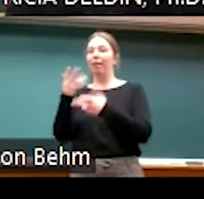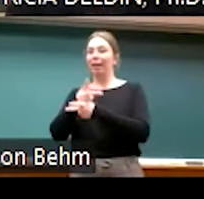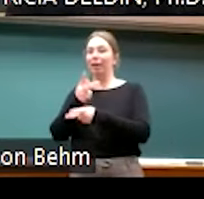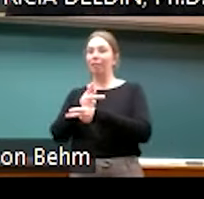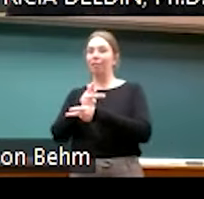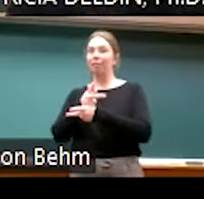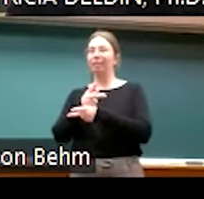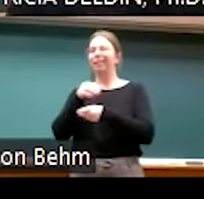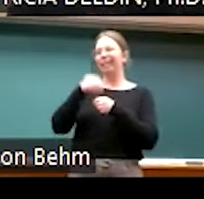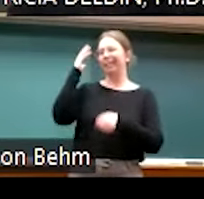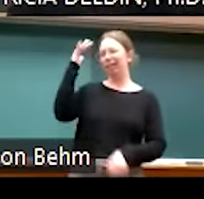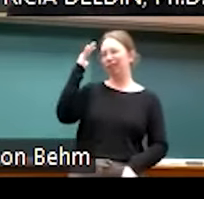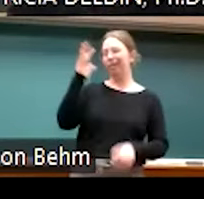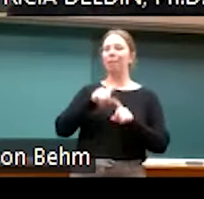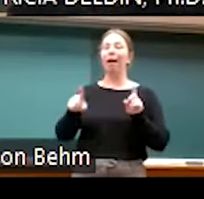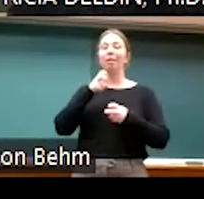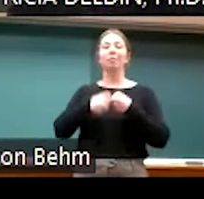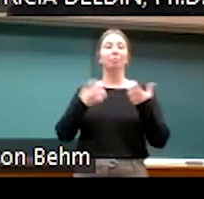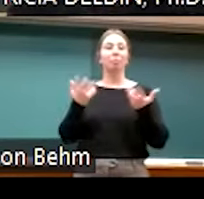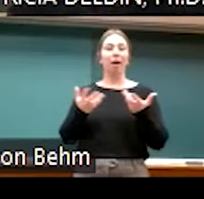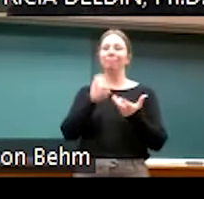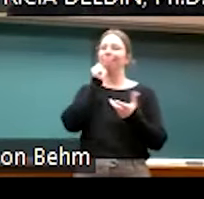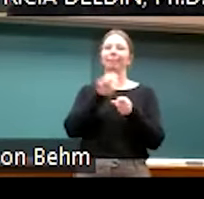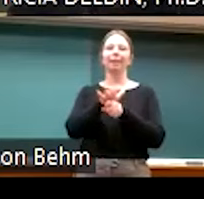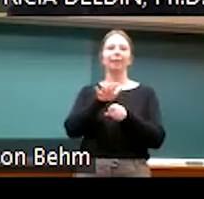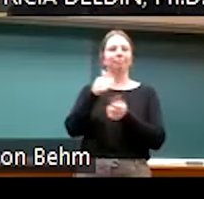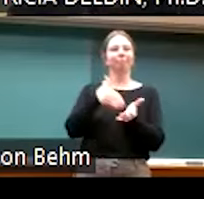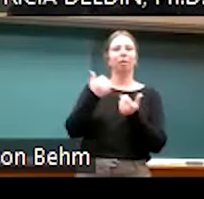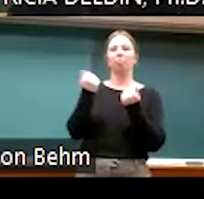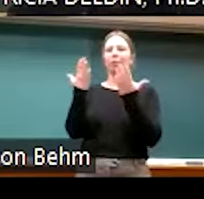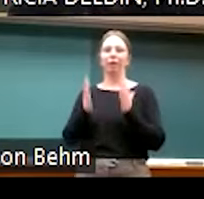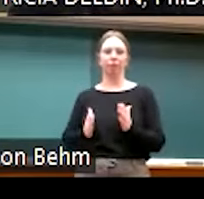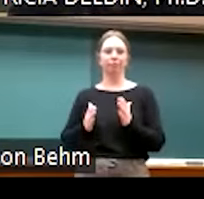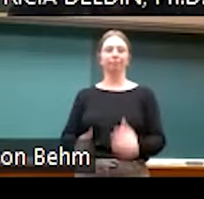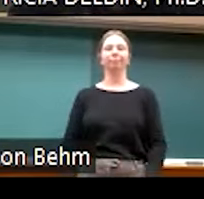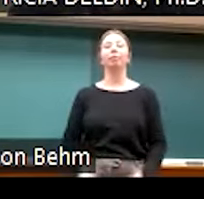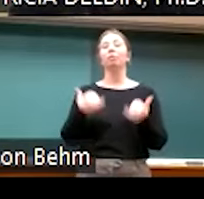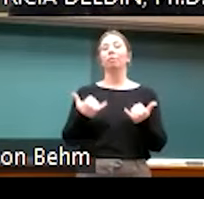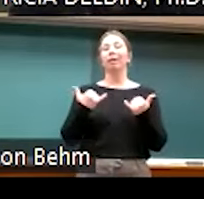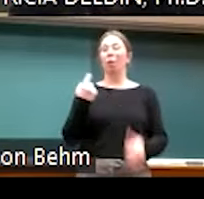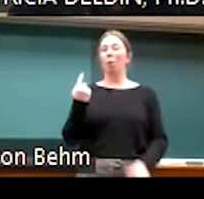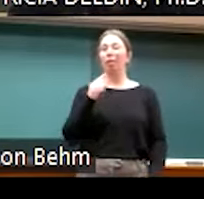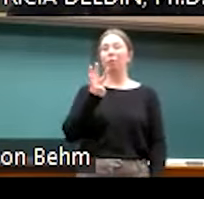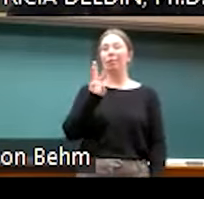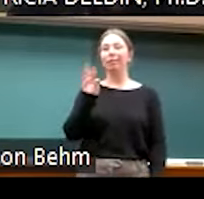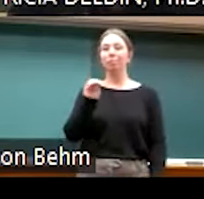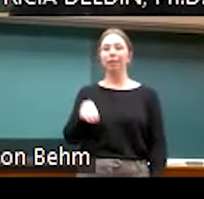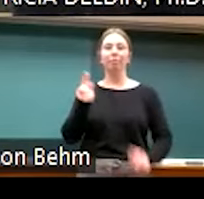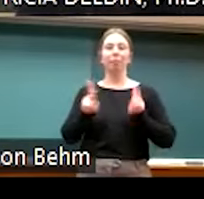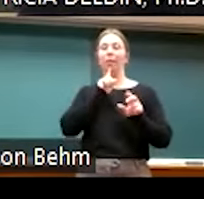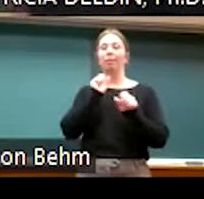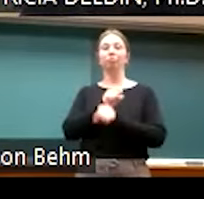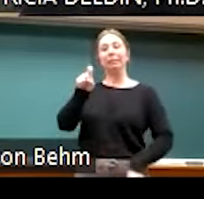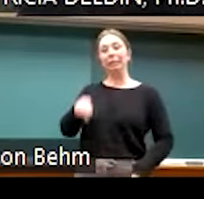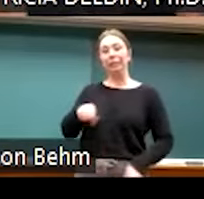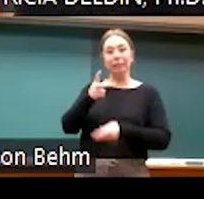theoretically. Well, the problem is there aren't enough providers. Right now, only 46% of people who need care seek care.